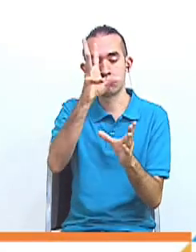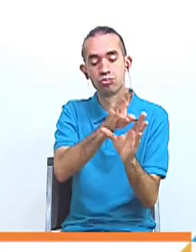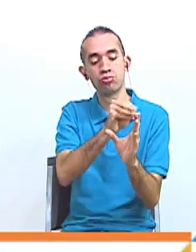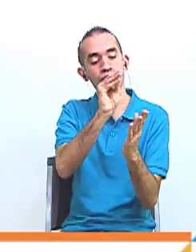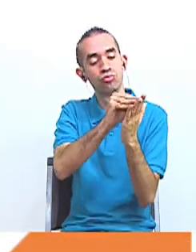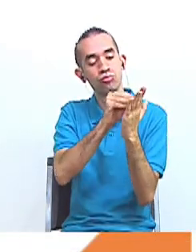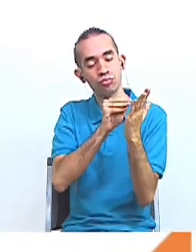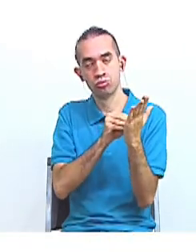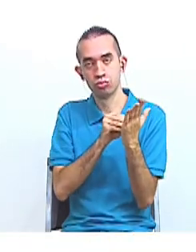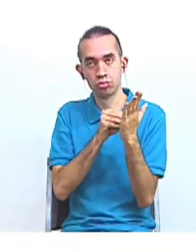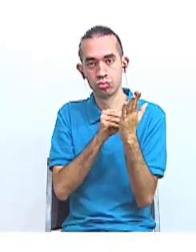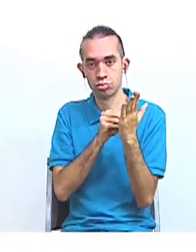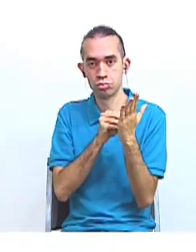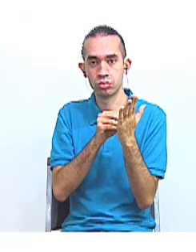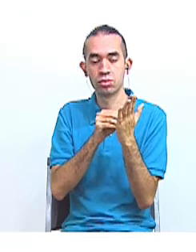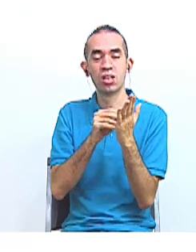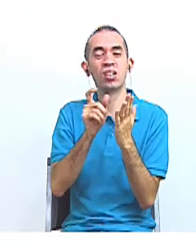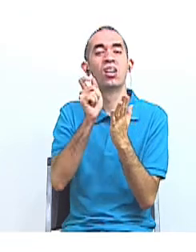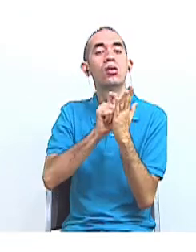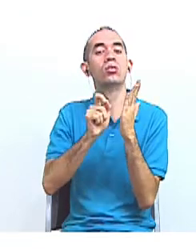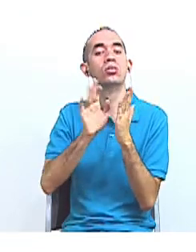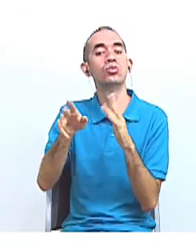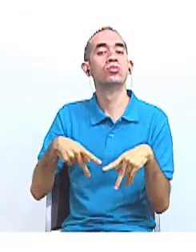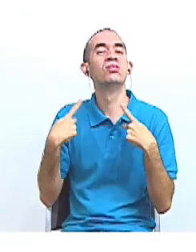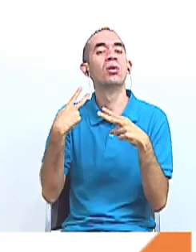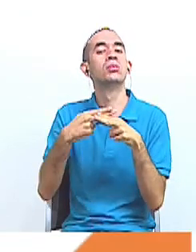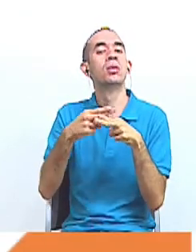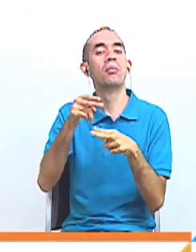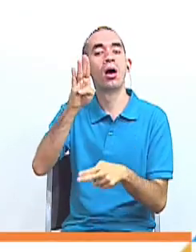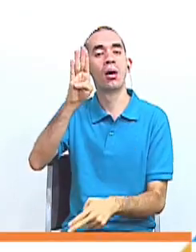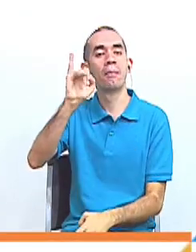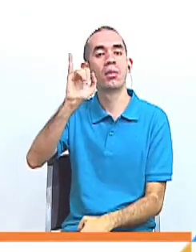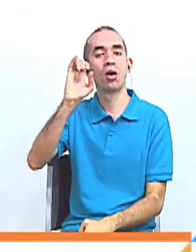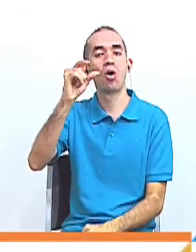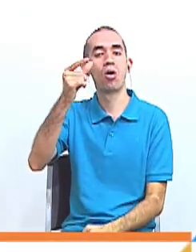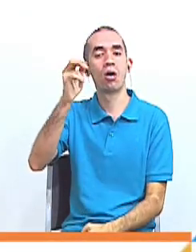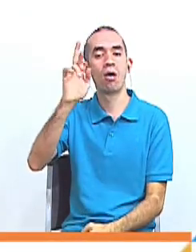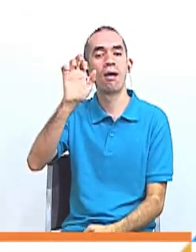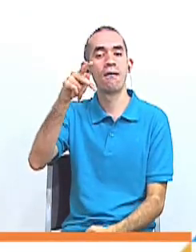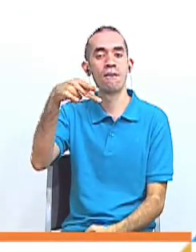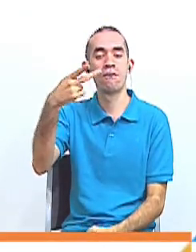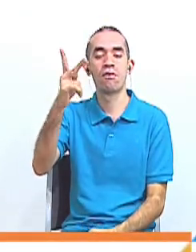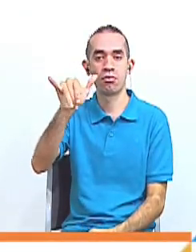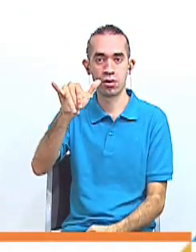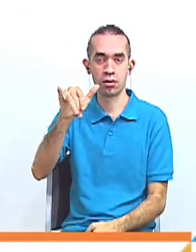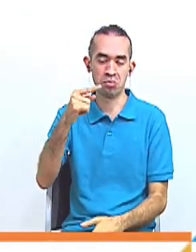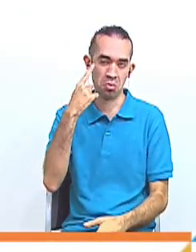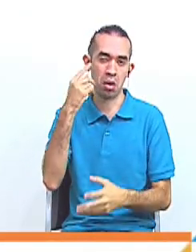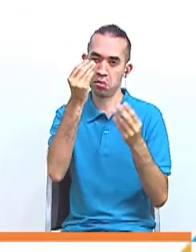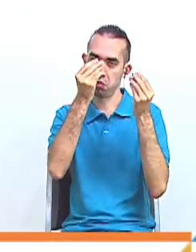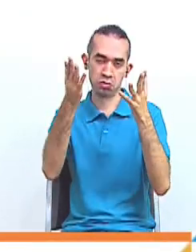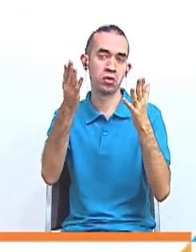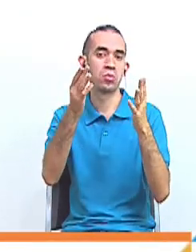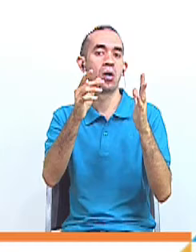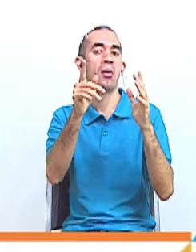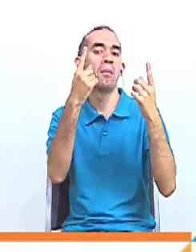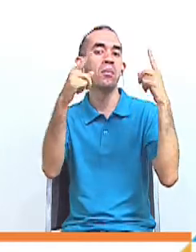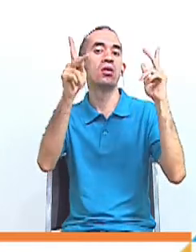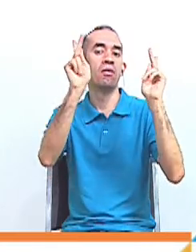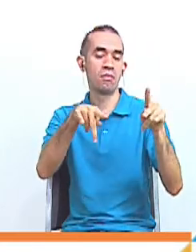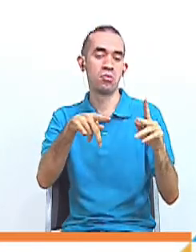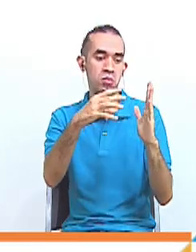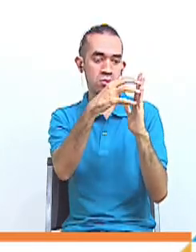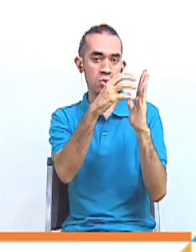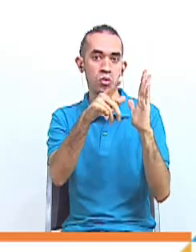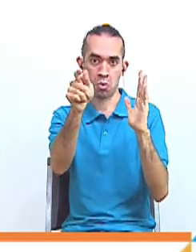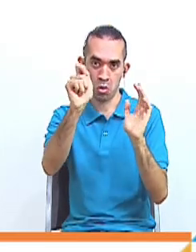in the biography? So I have prepared the information of a famous person, and maybe you can help me write